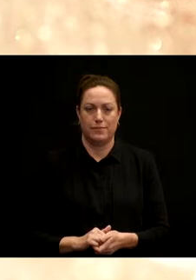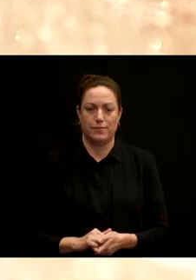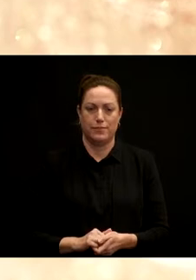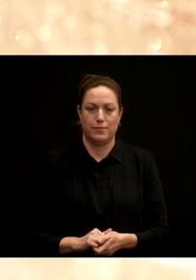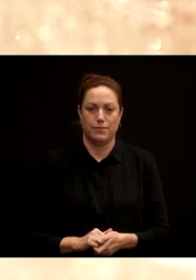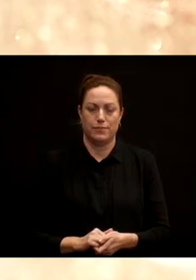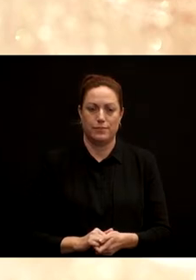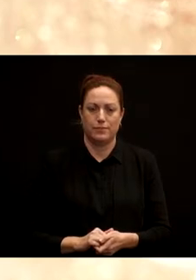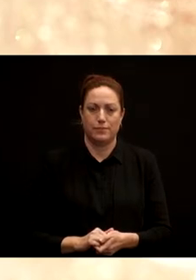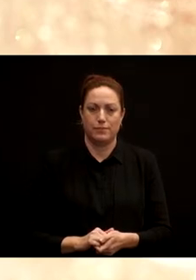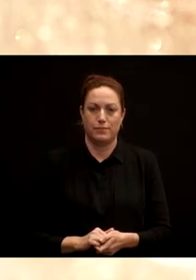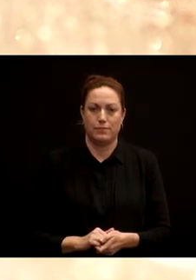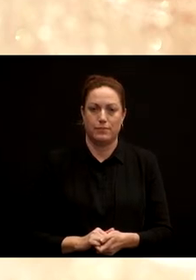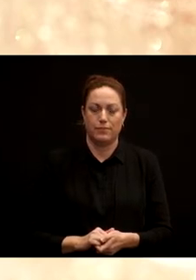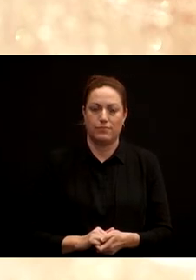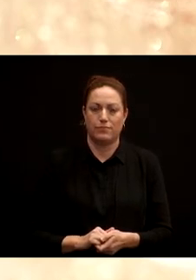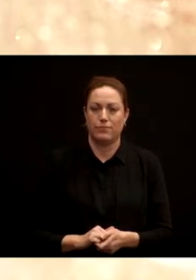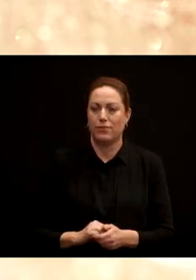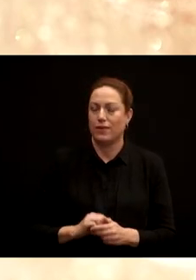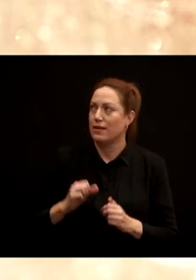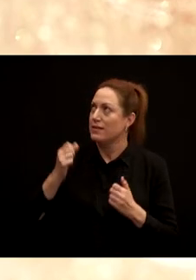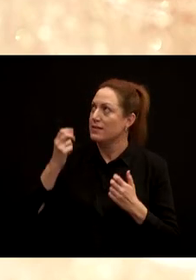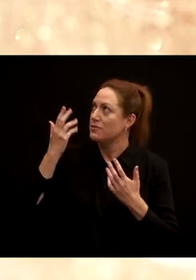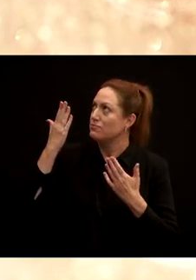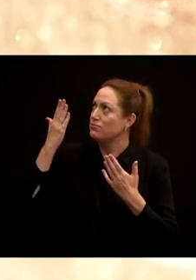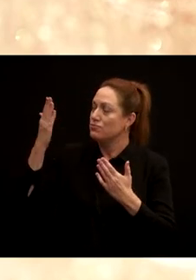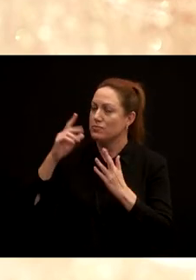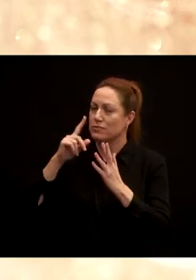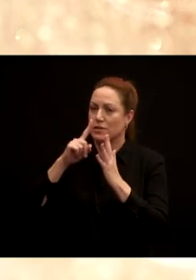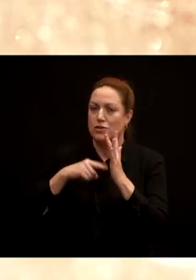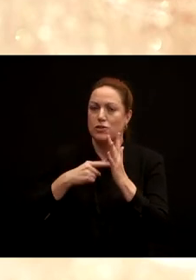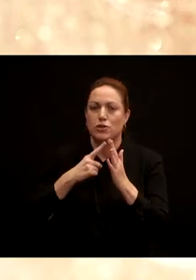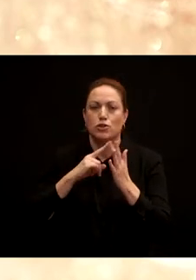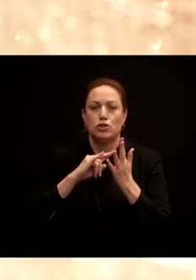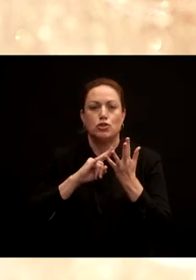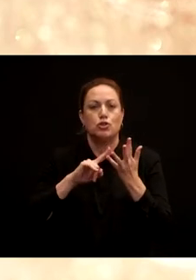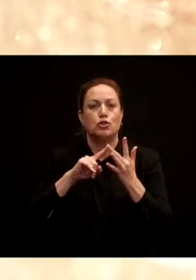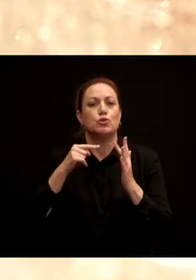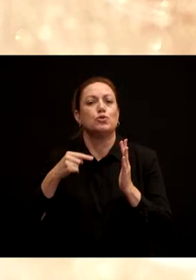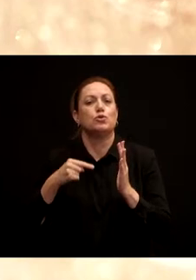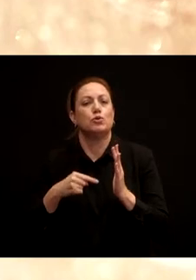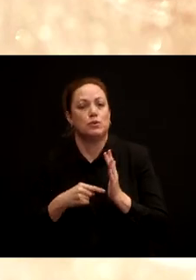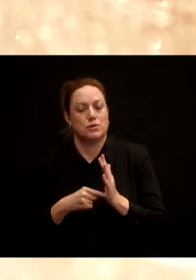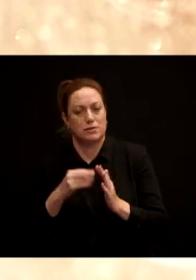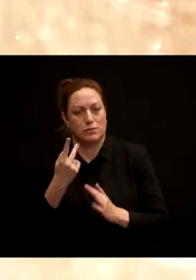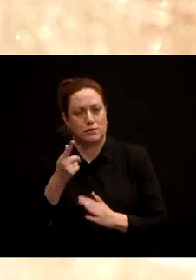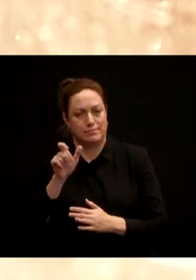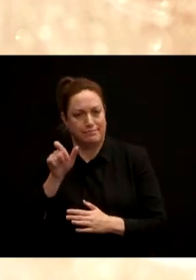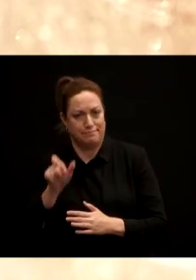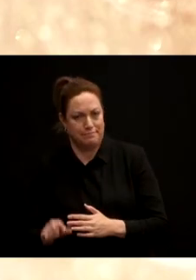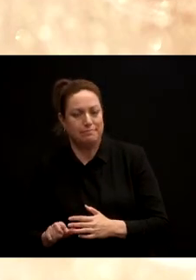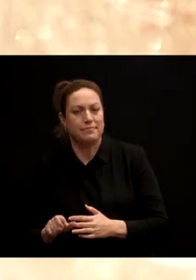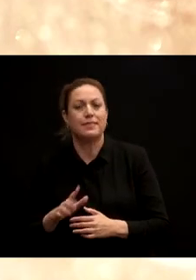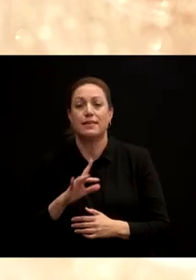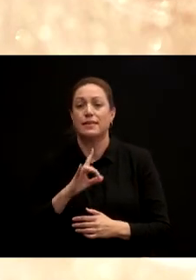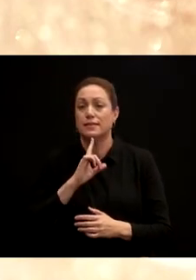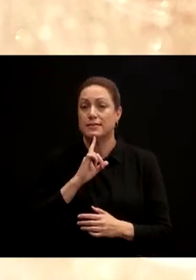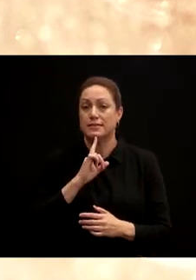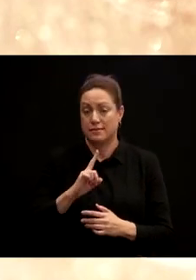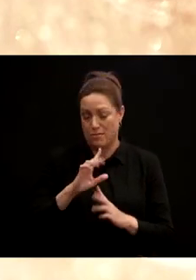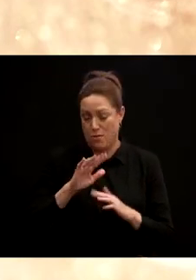The great modern mystic and Jesuit Pierre Teilhard de Chardin offered the